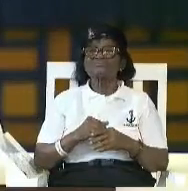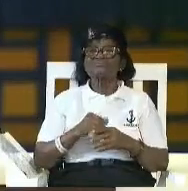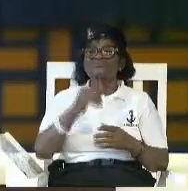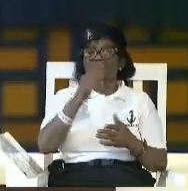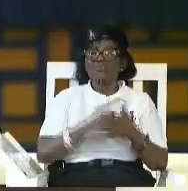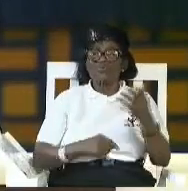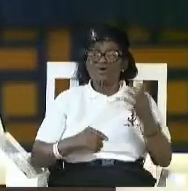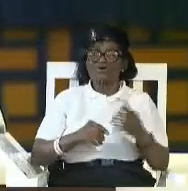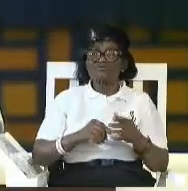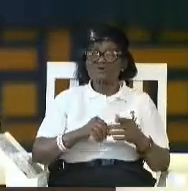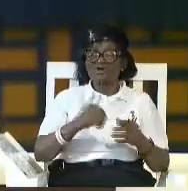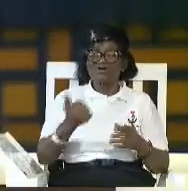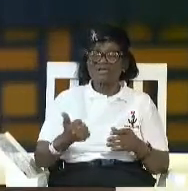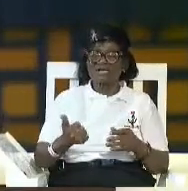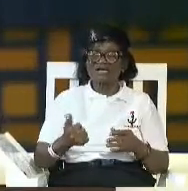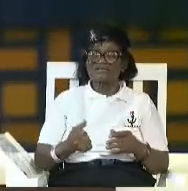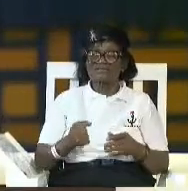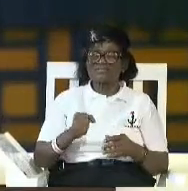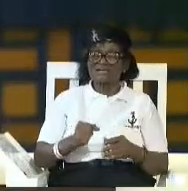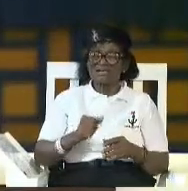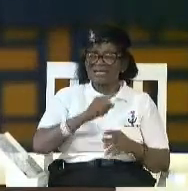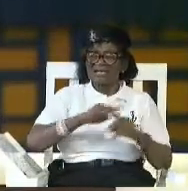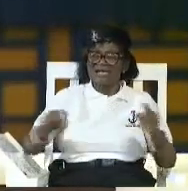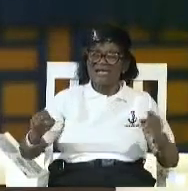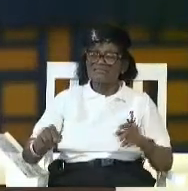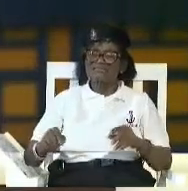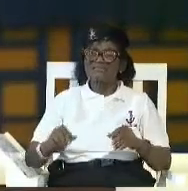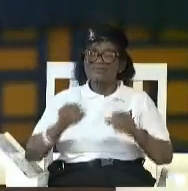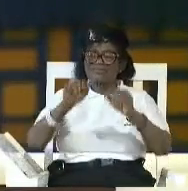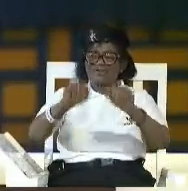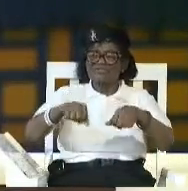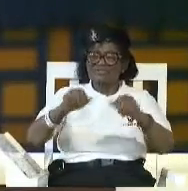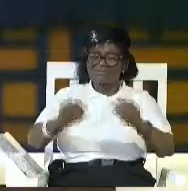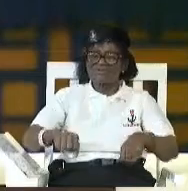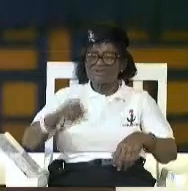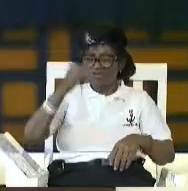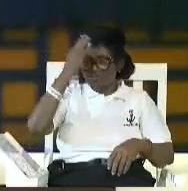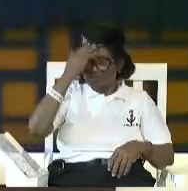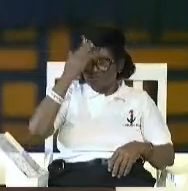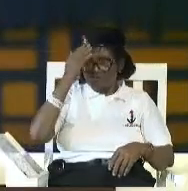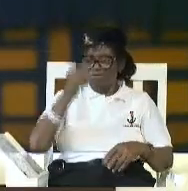what others cannot possibly know.